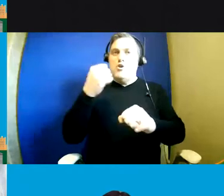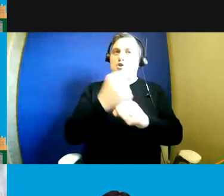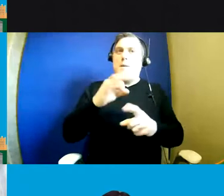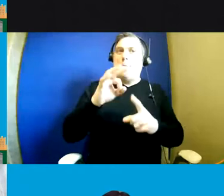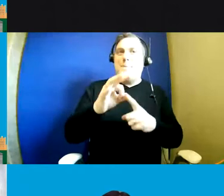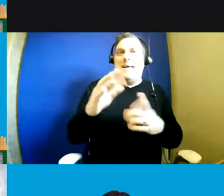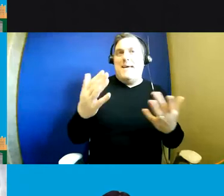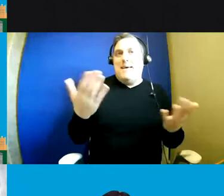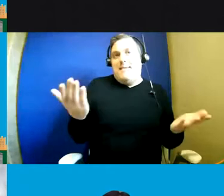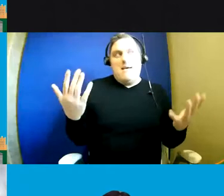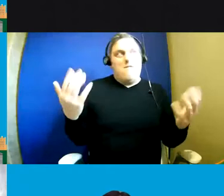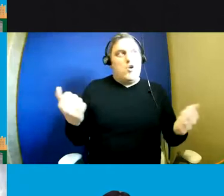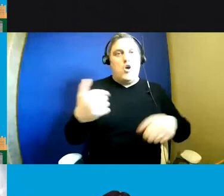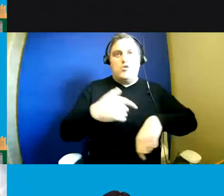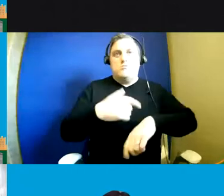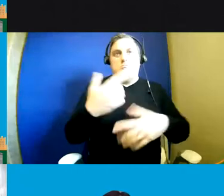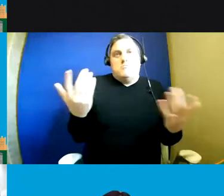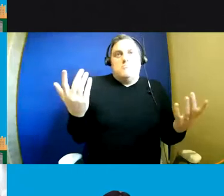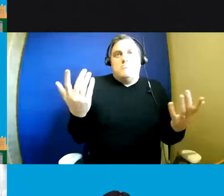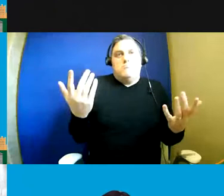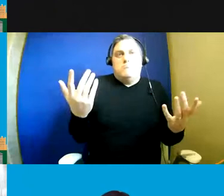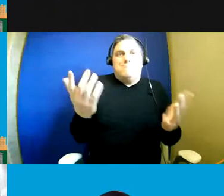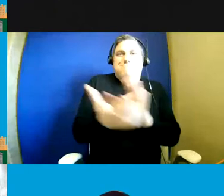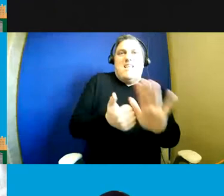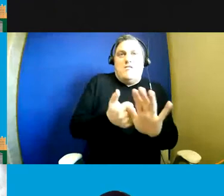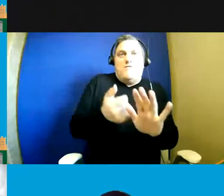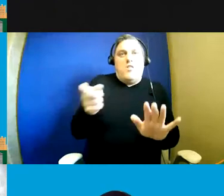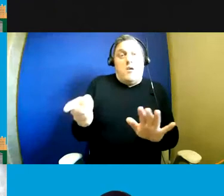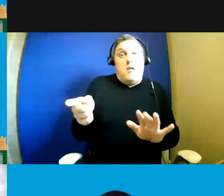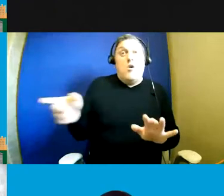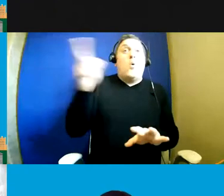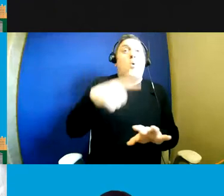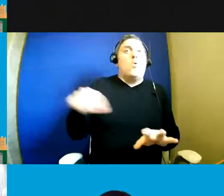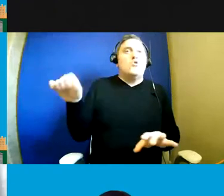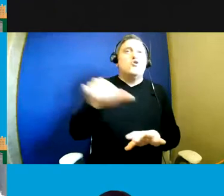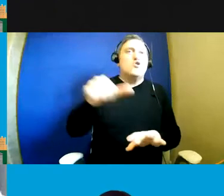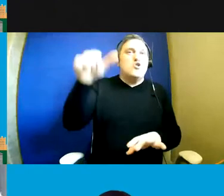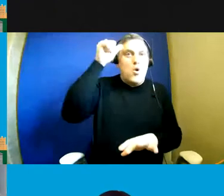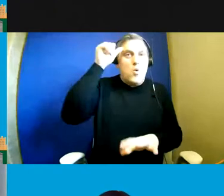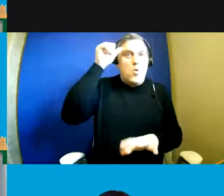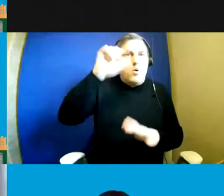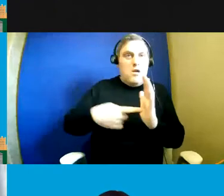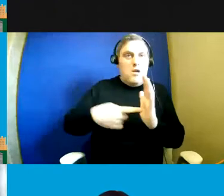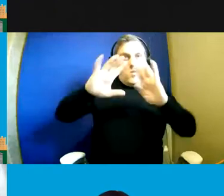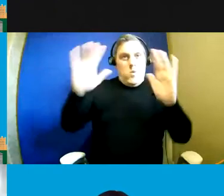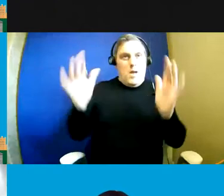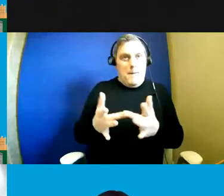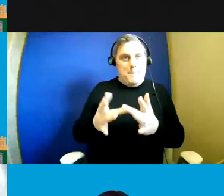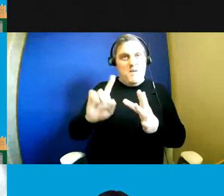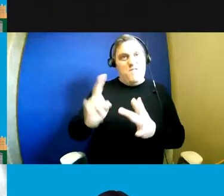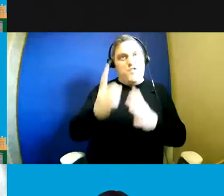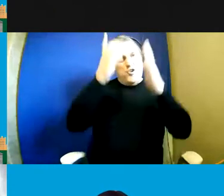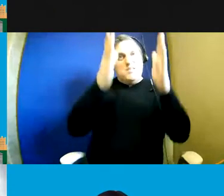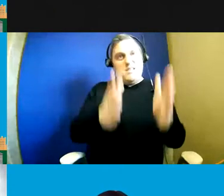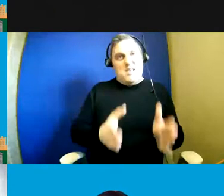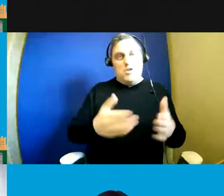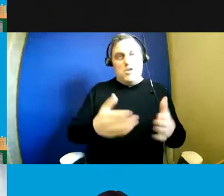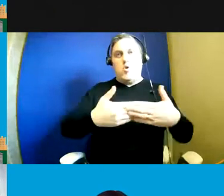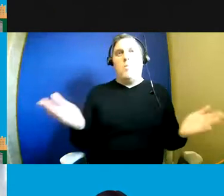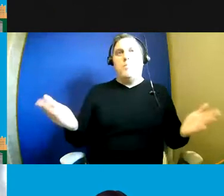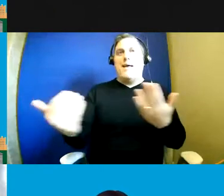we haven't always got the expertise to deal with. So all GPs should be aware of the Your COVID Recovery first stage open access,